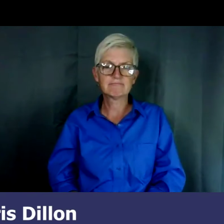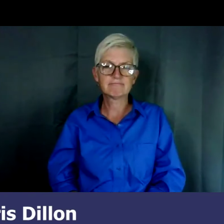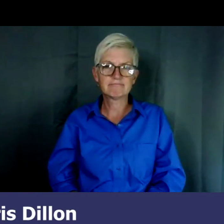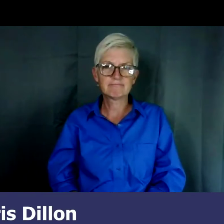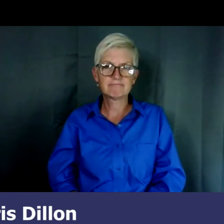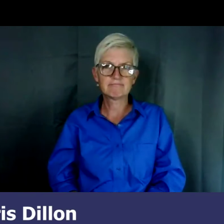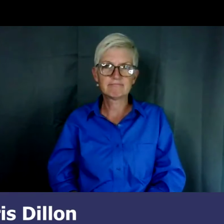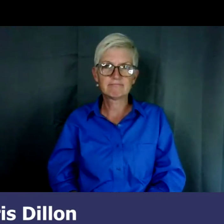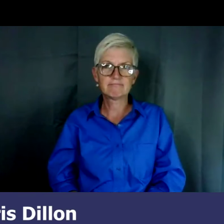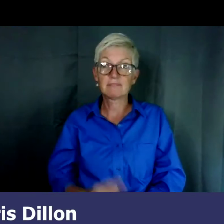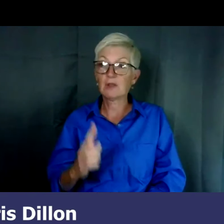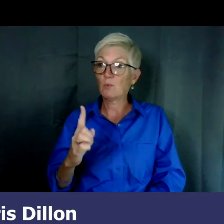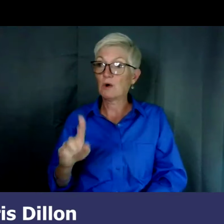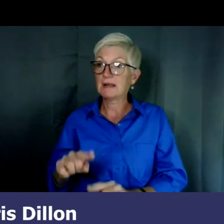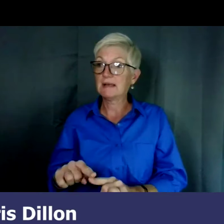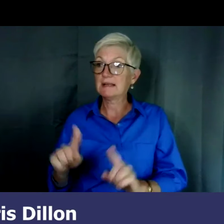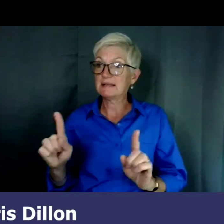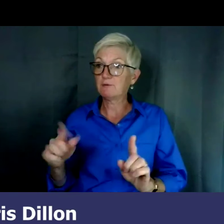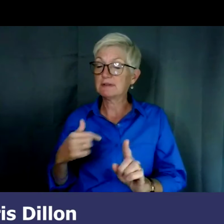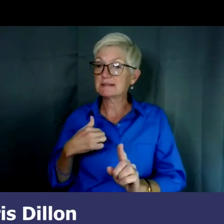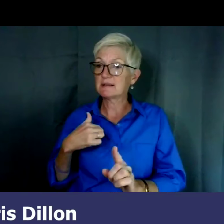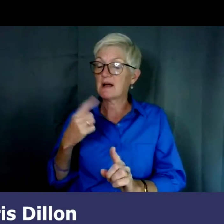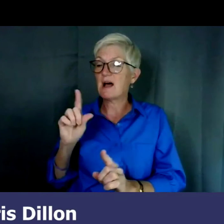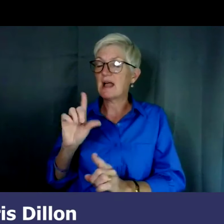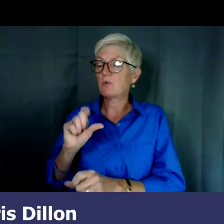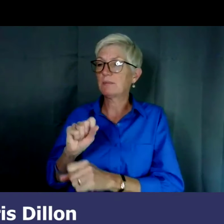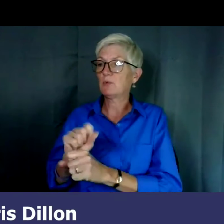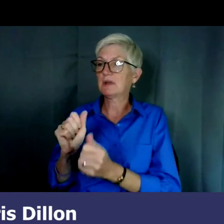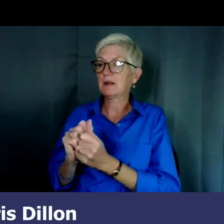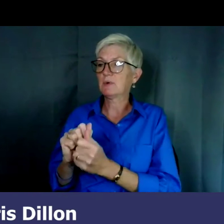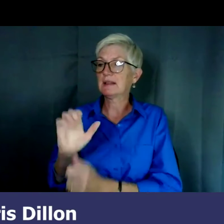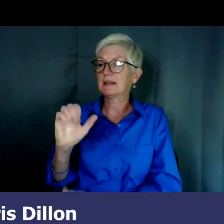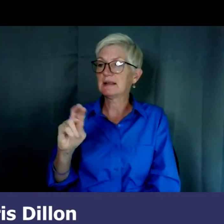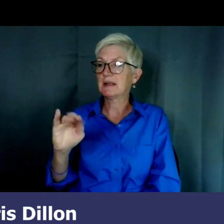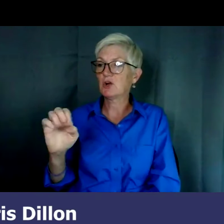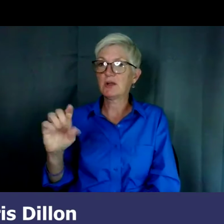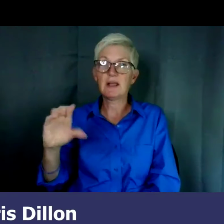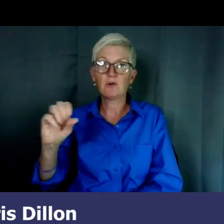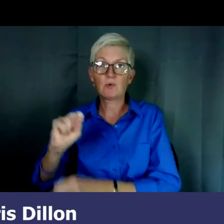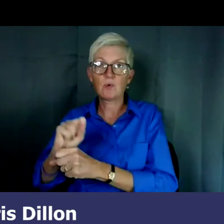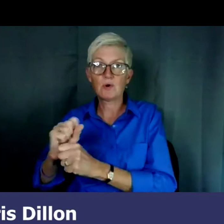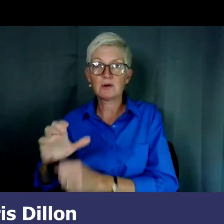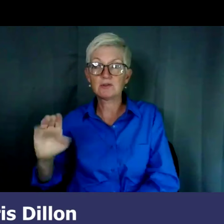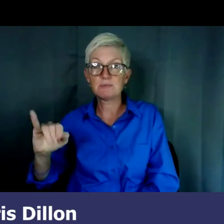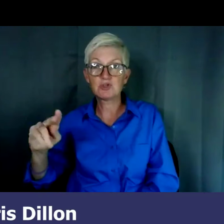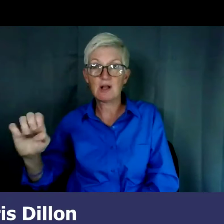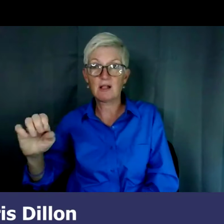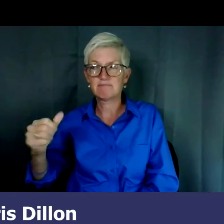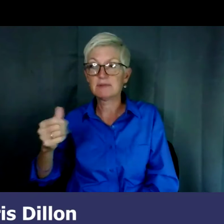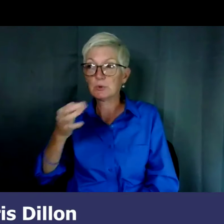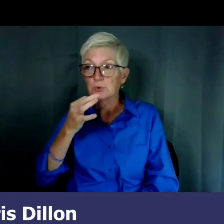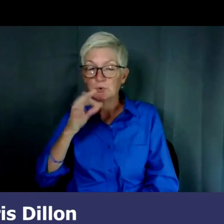One of these differences, I'm going to be working with Carrie and one of her colleagues, Michelle, here in the next few weeks